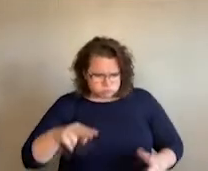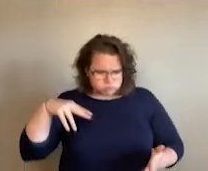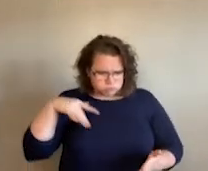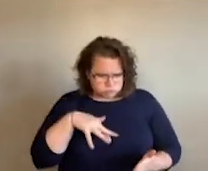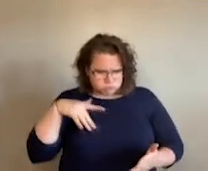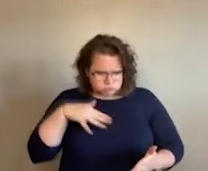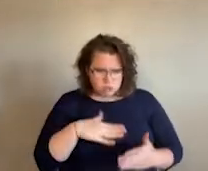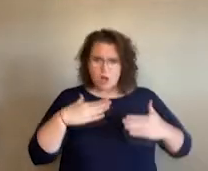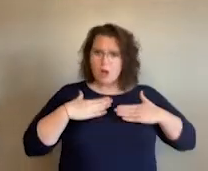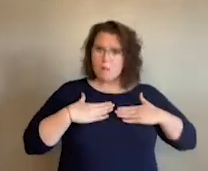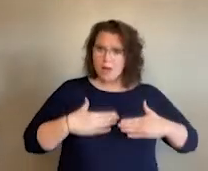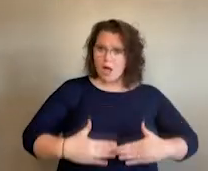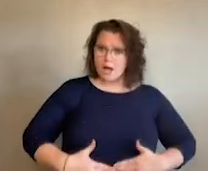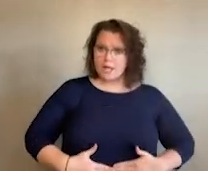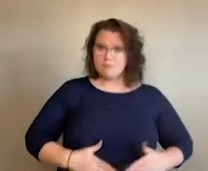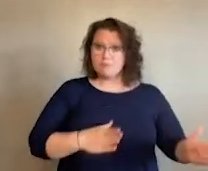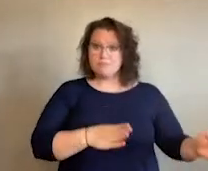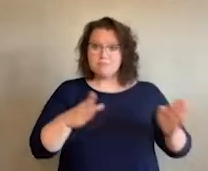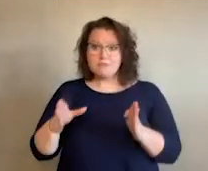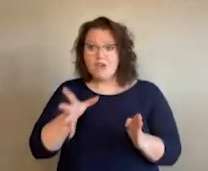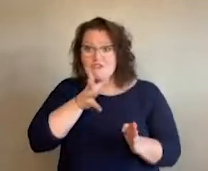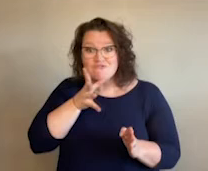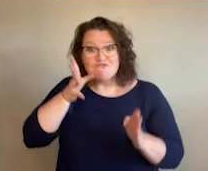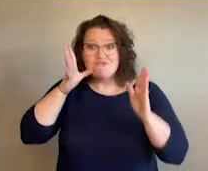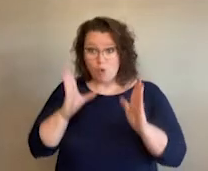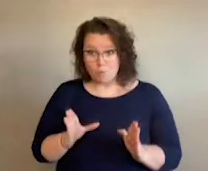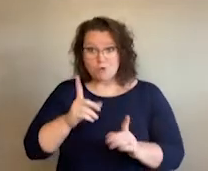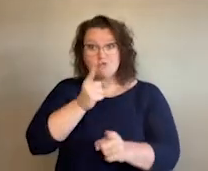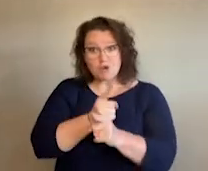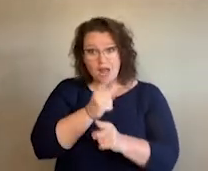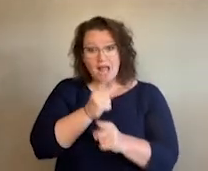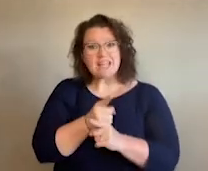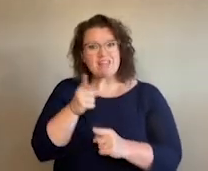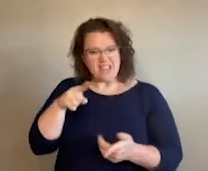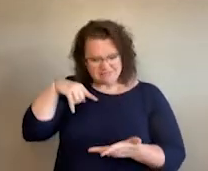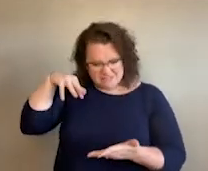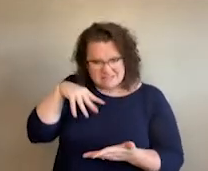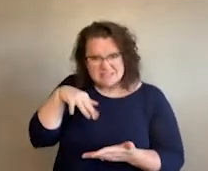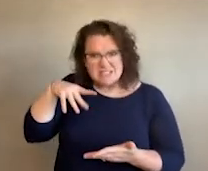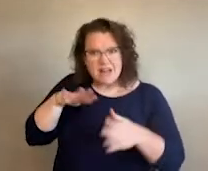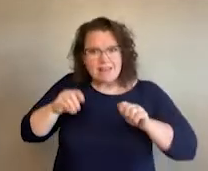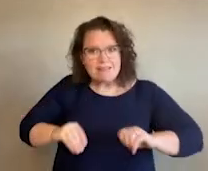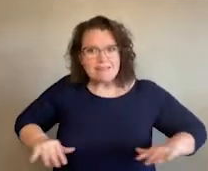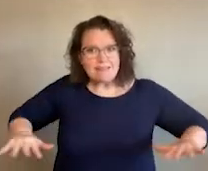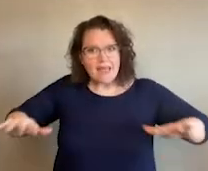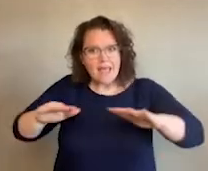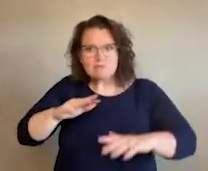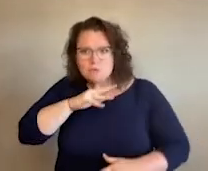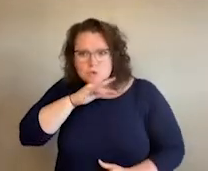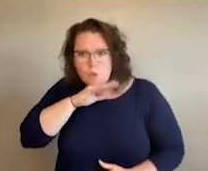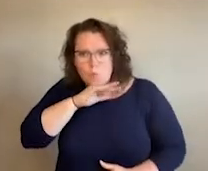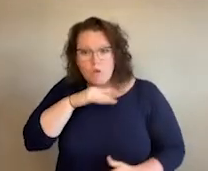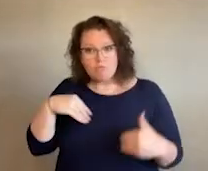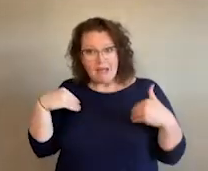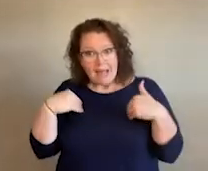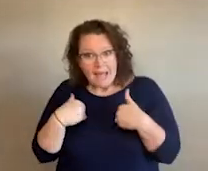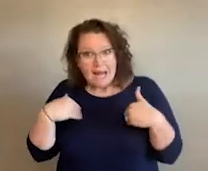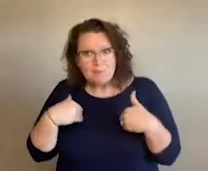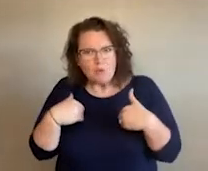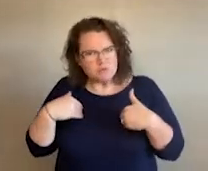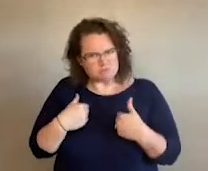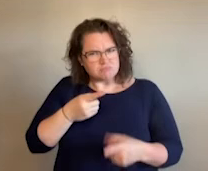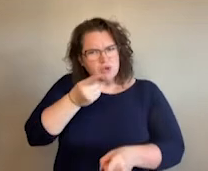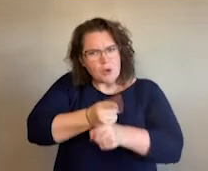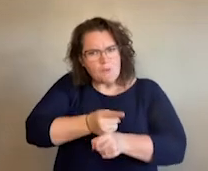Farmers, yes, farmers are scientists too. Some farmers study land and soil. Other farmers study animals. Good